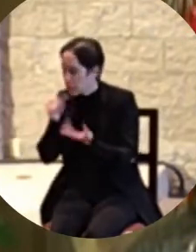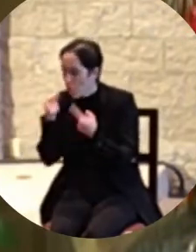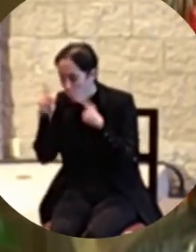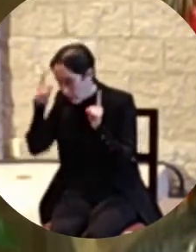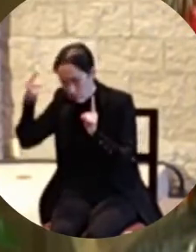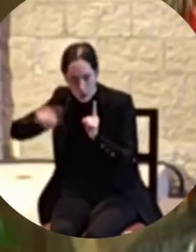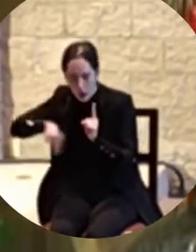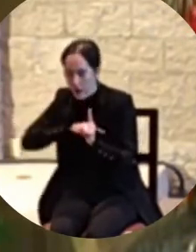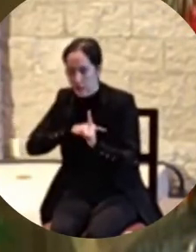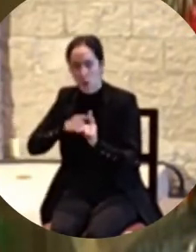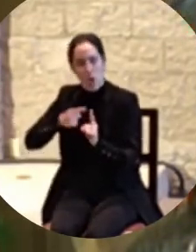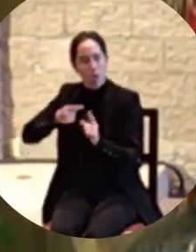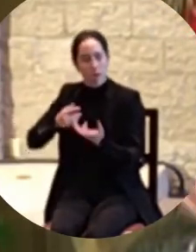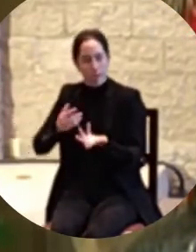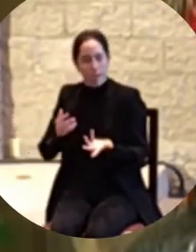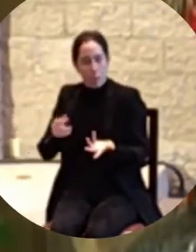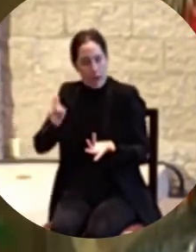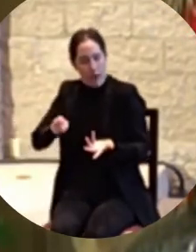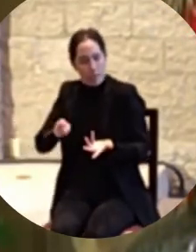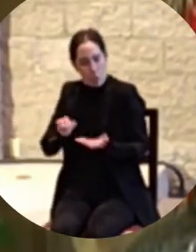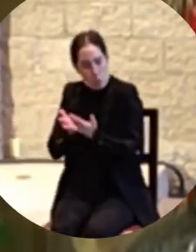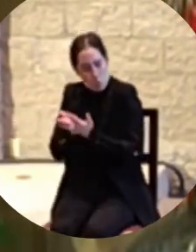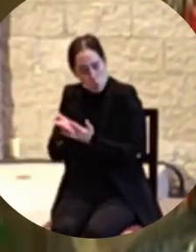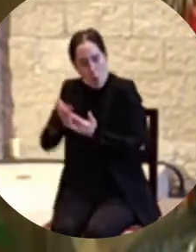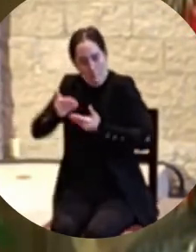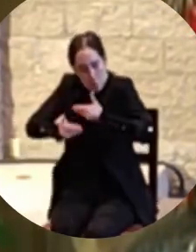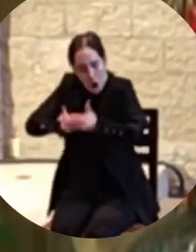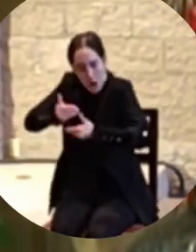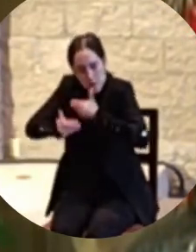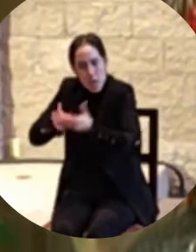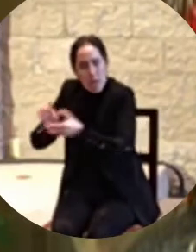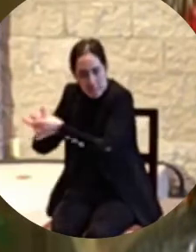that process of letting it go. And that